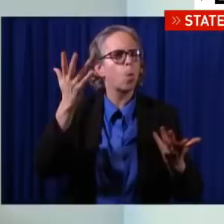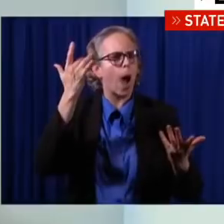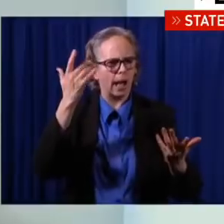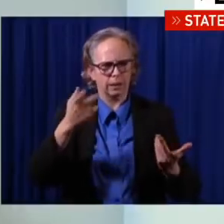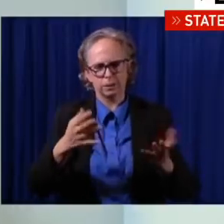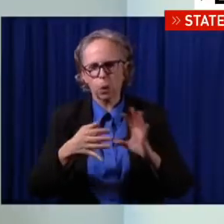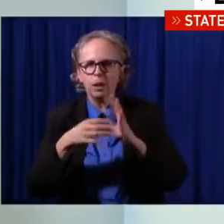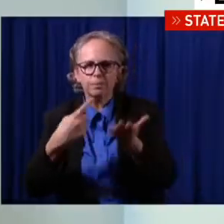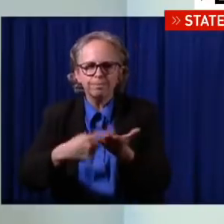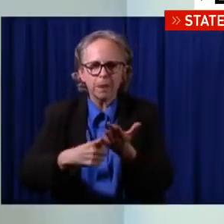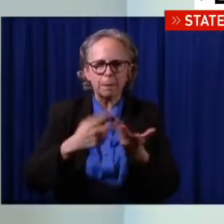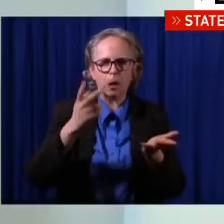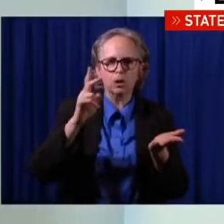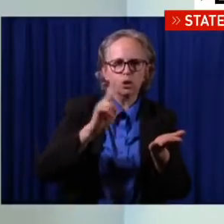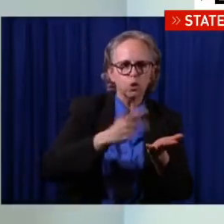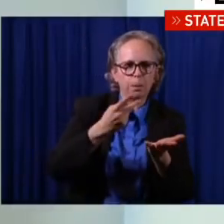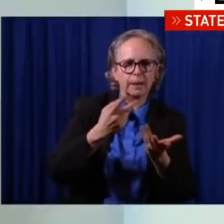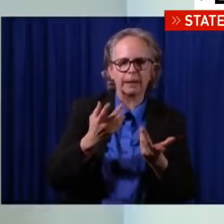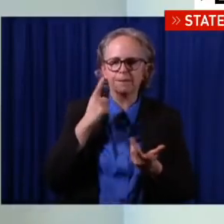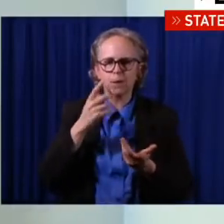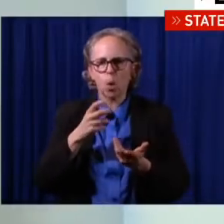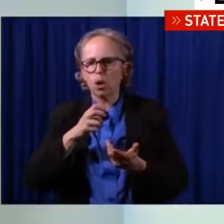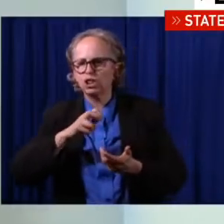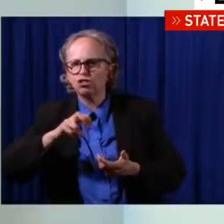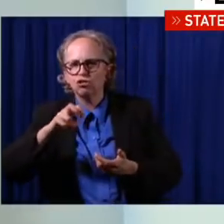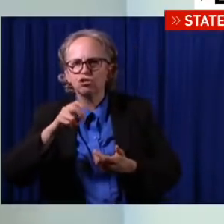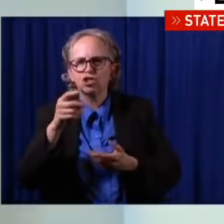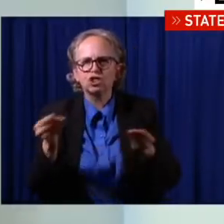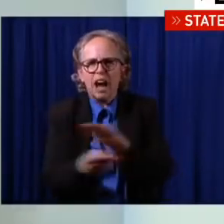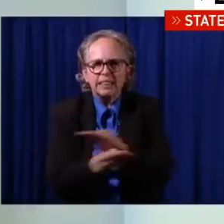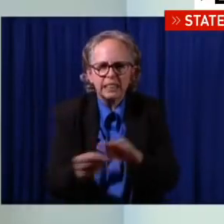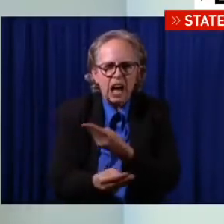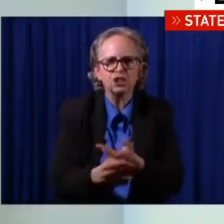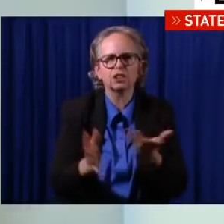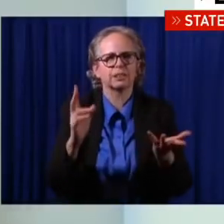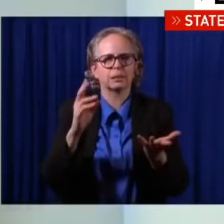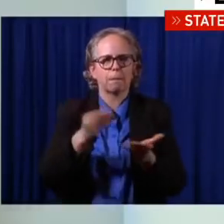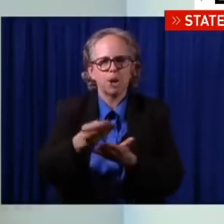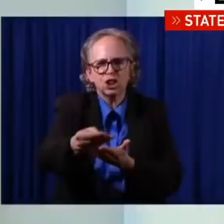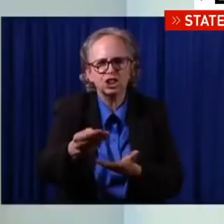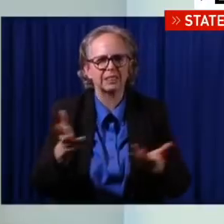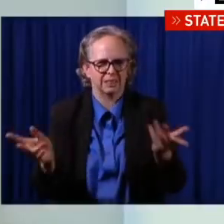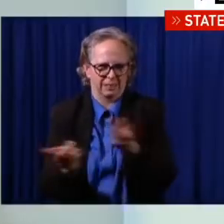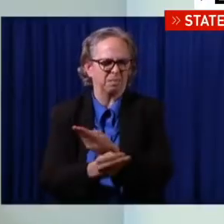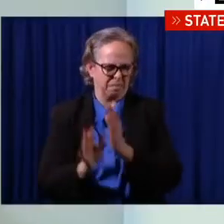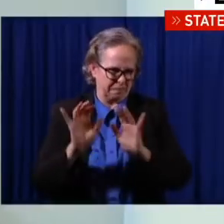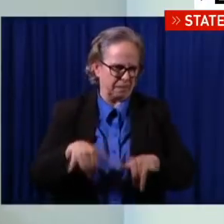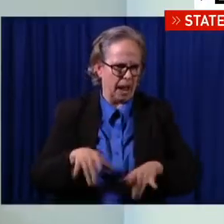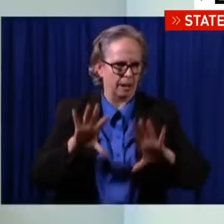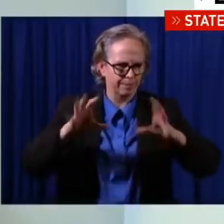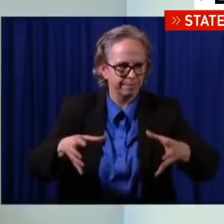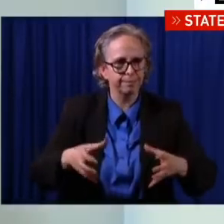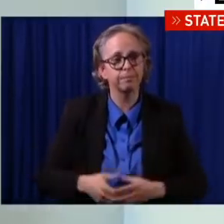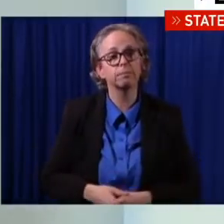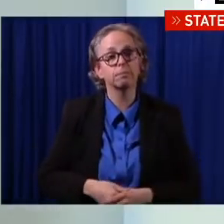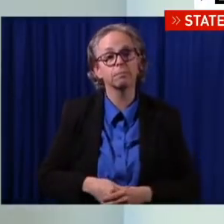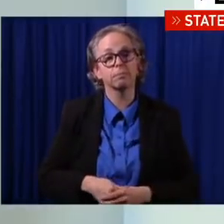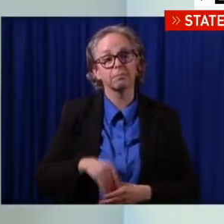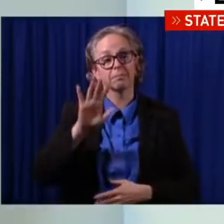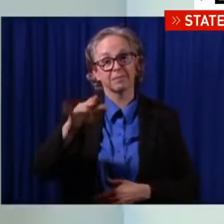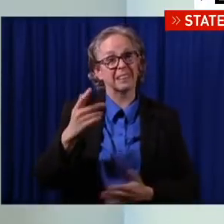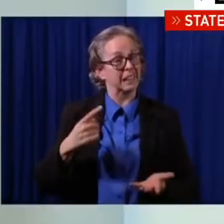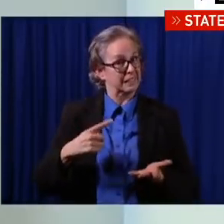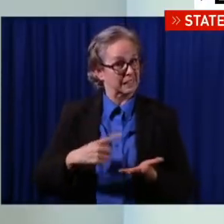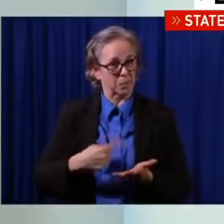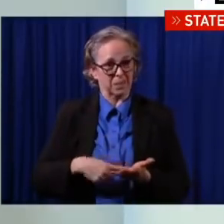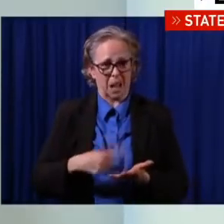pays millions of transactions, and sometimes they pay them twice. They